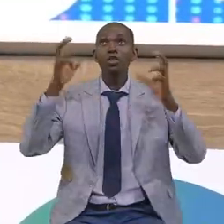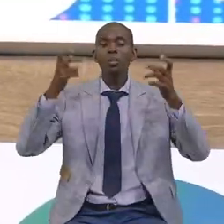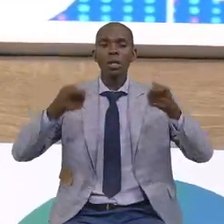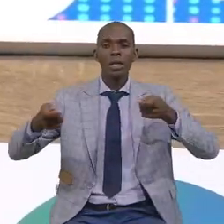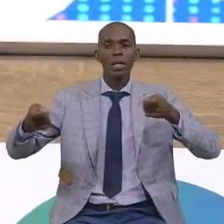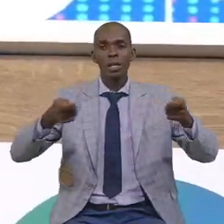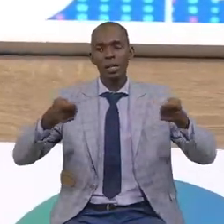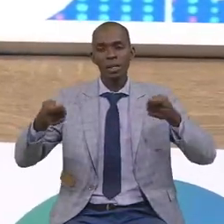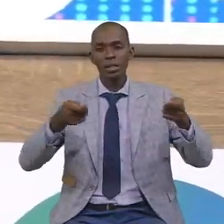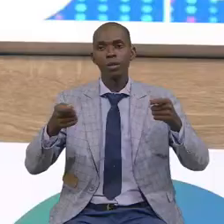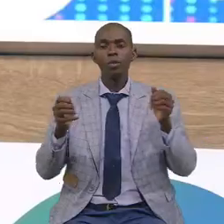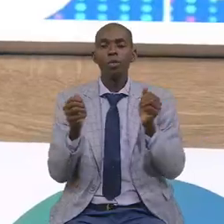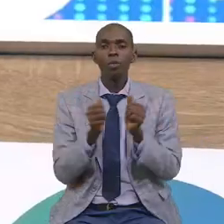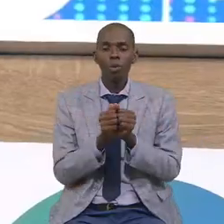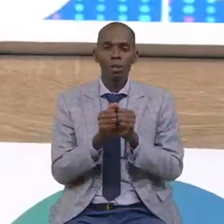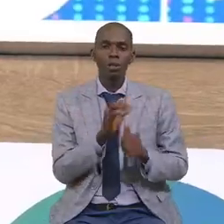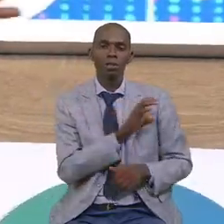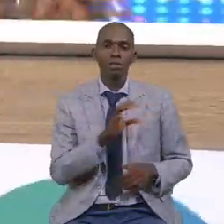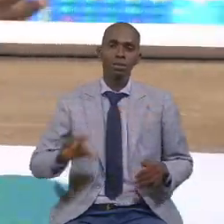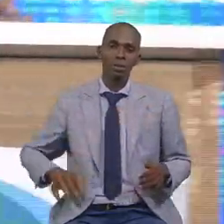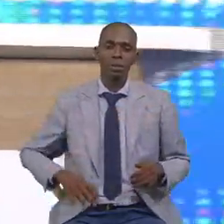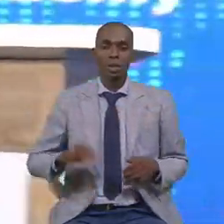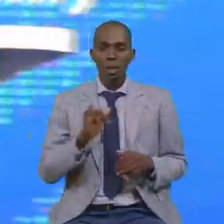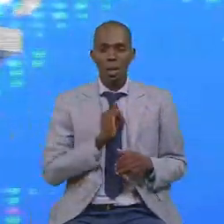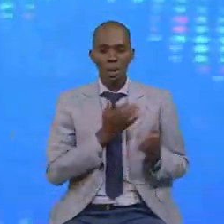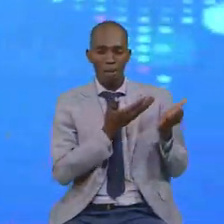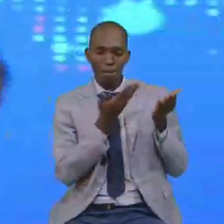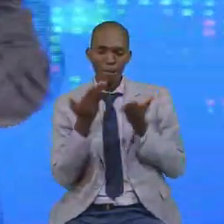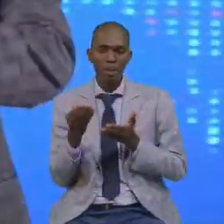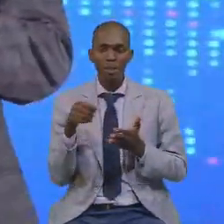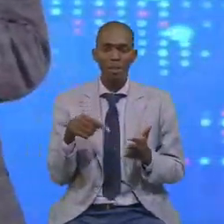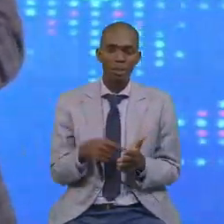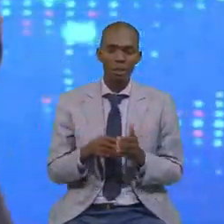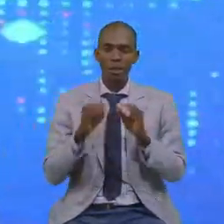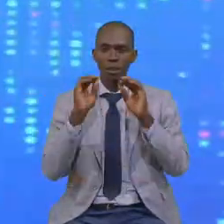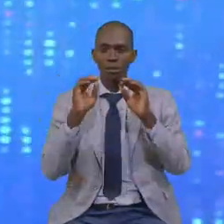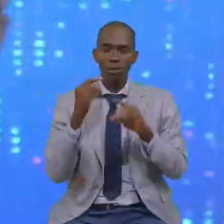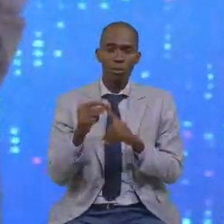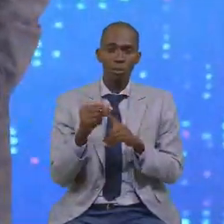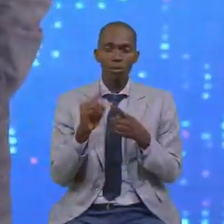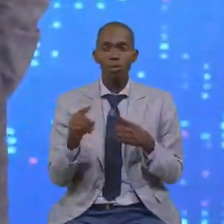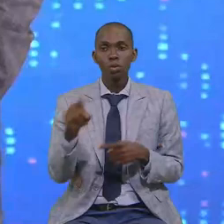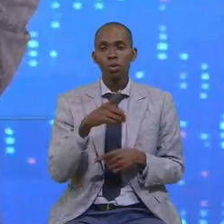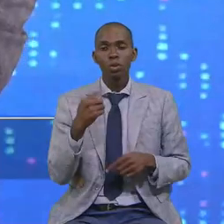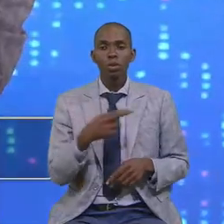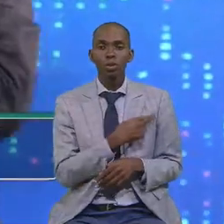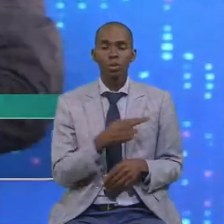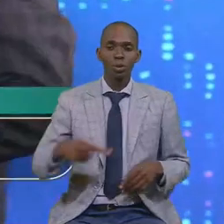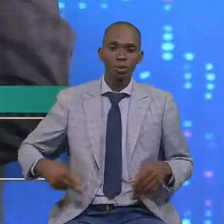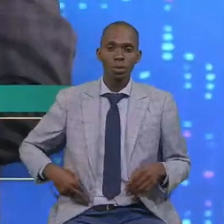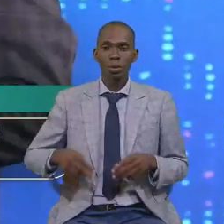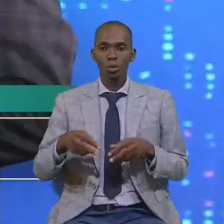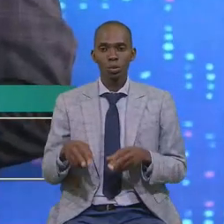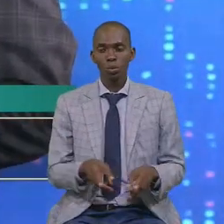reigning with Christ, I bring this message to you, the royal road